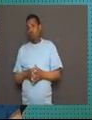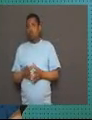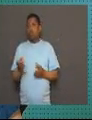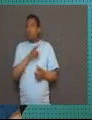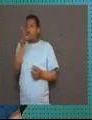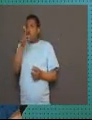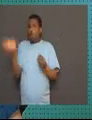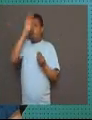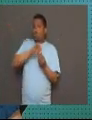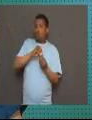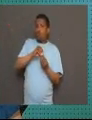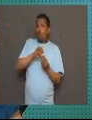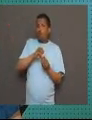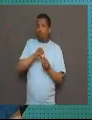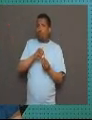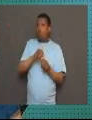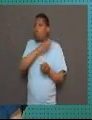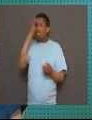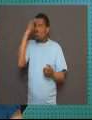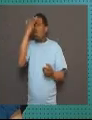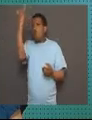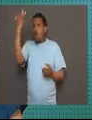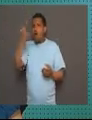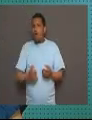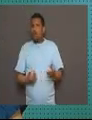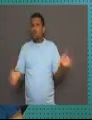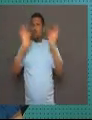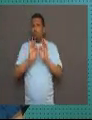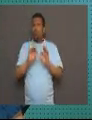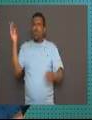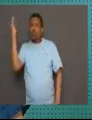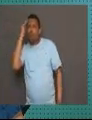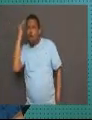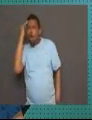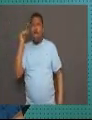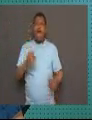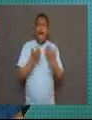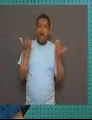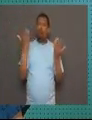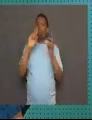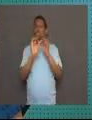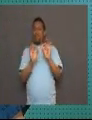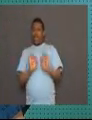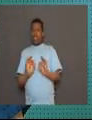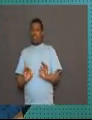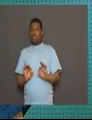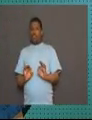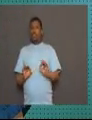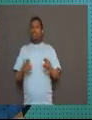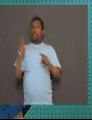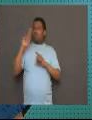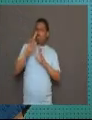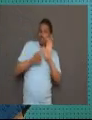You also thought of some reasons why it would be important to know how to interpret